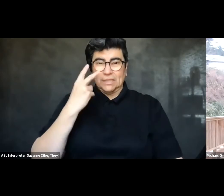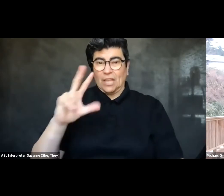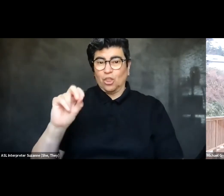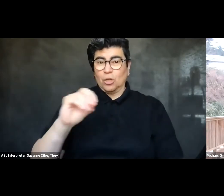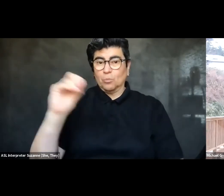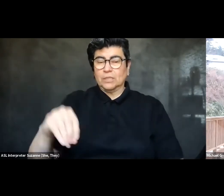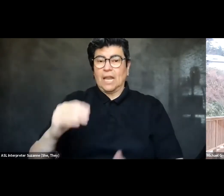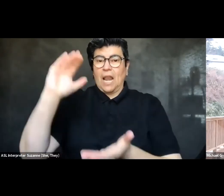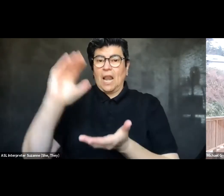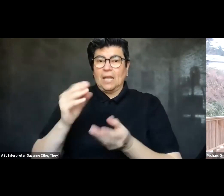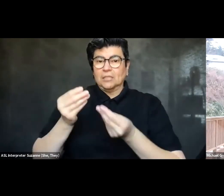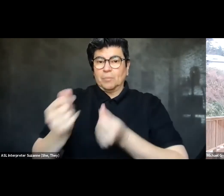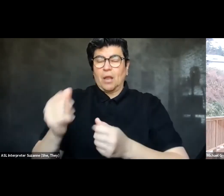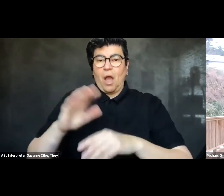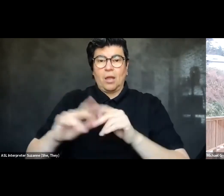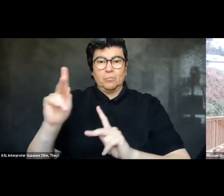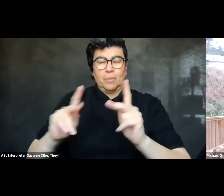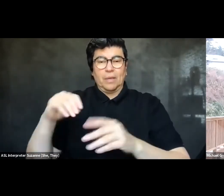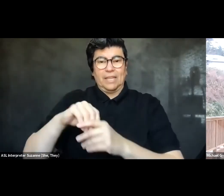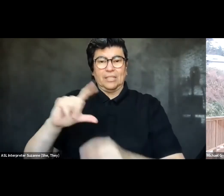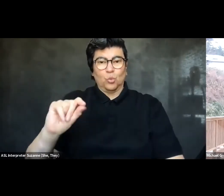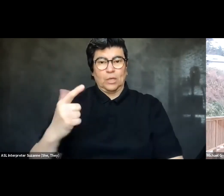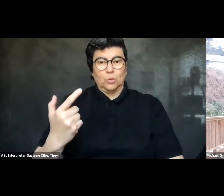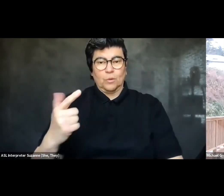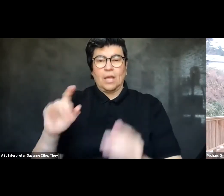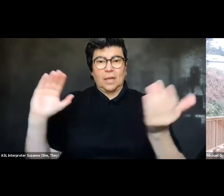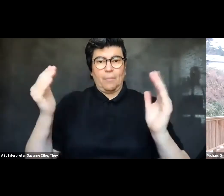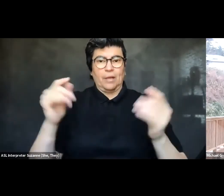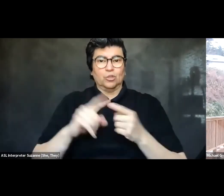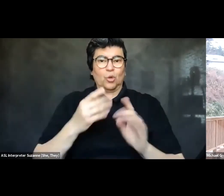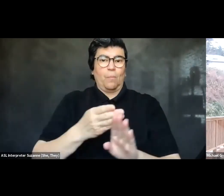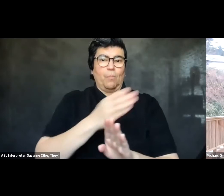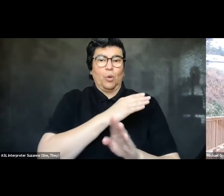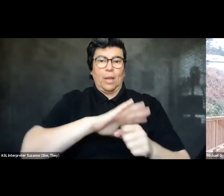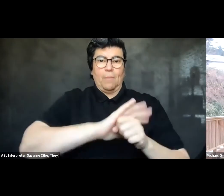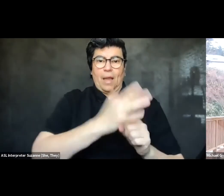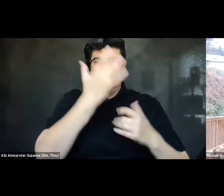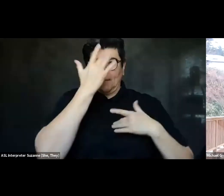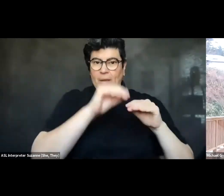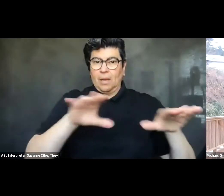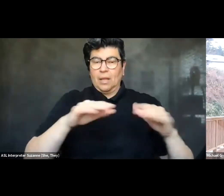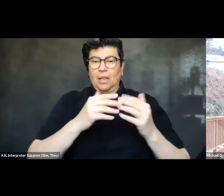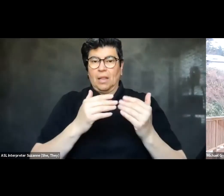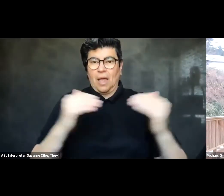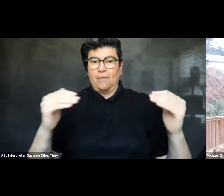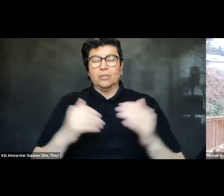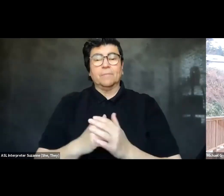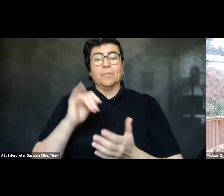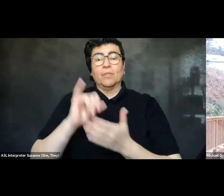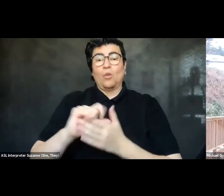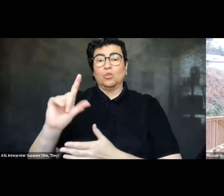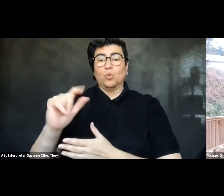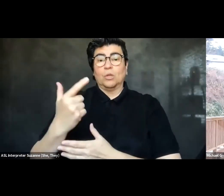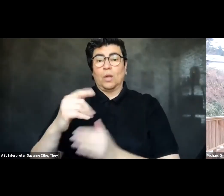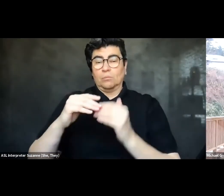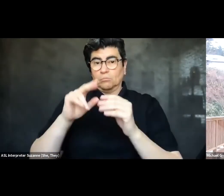less expenditure on personnel in 2021 as compared to pre-pandemic levels. These 2021 projections mean